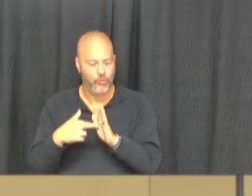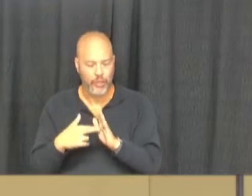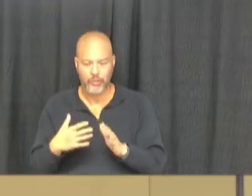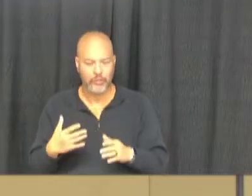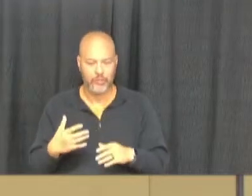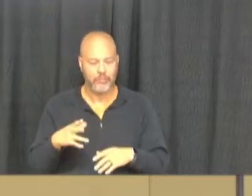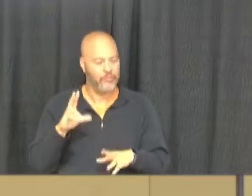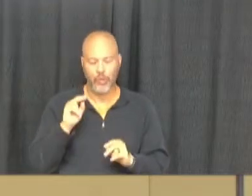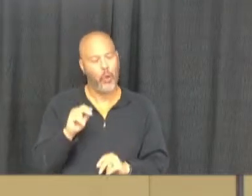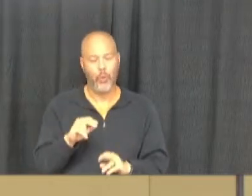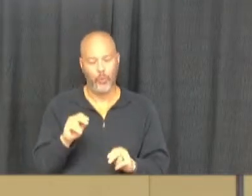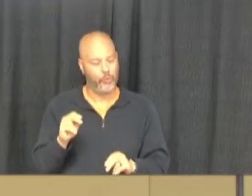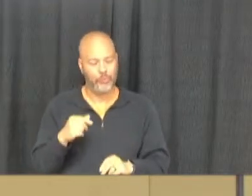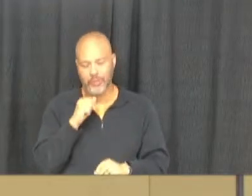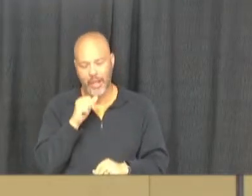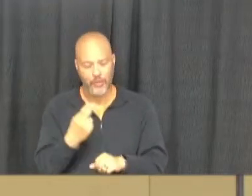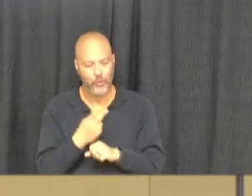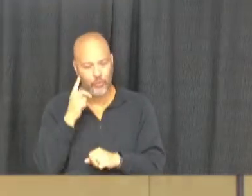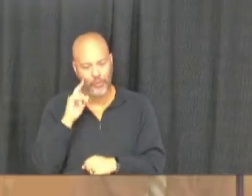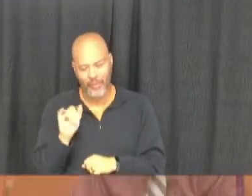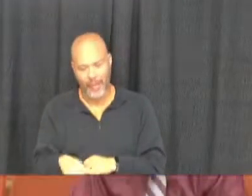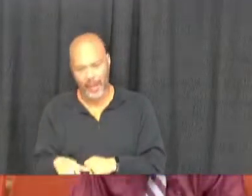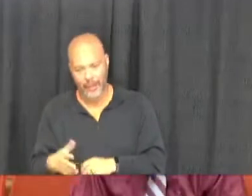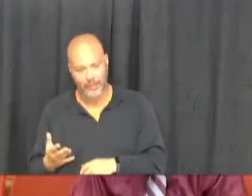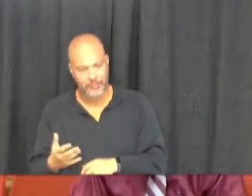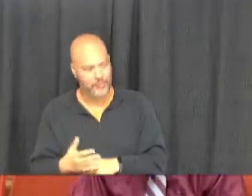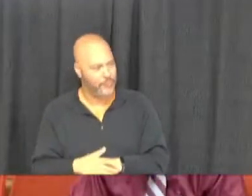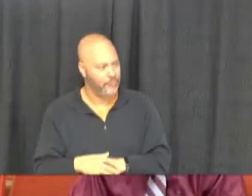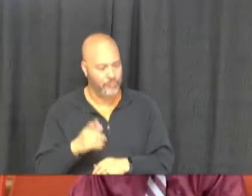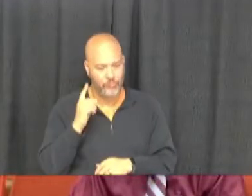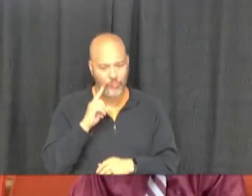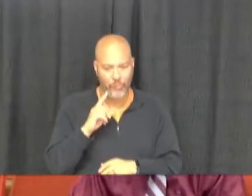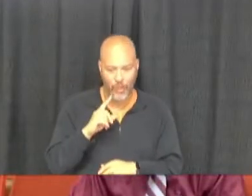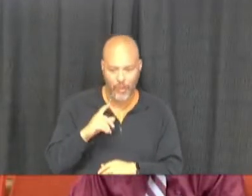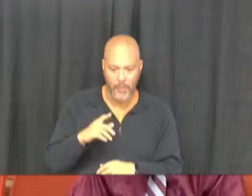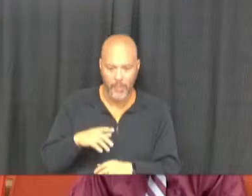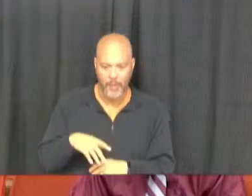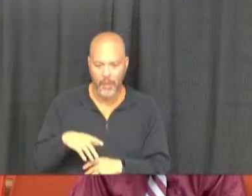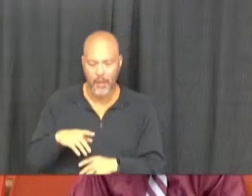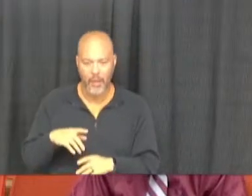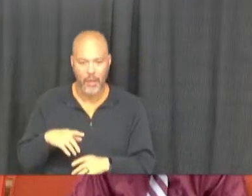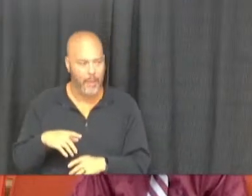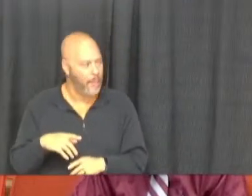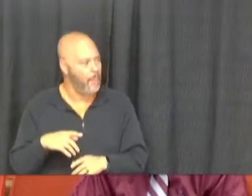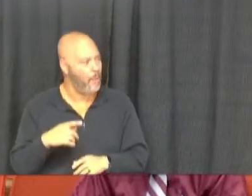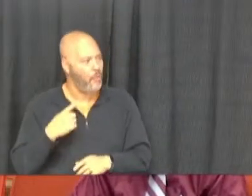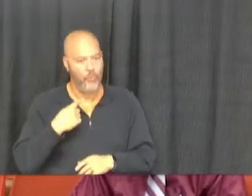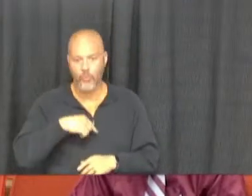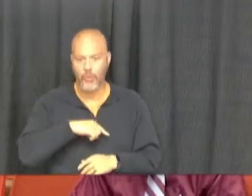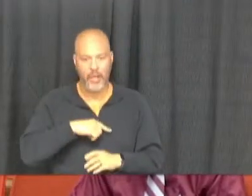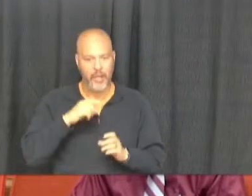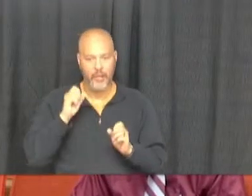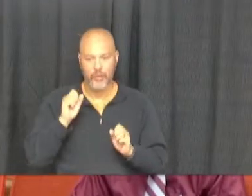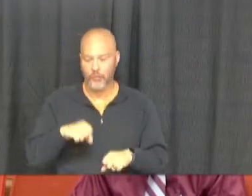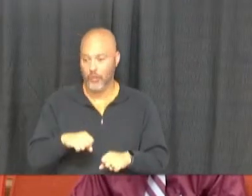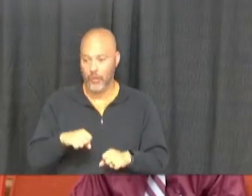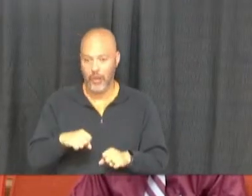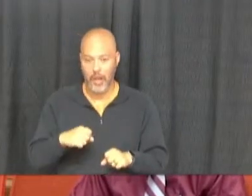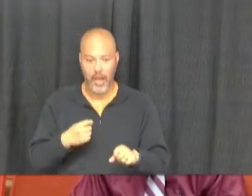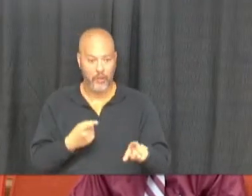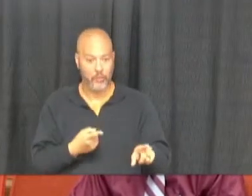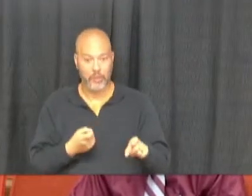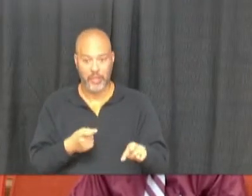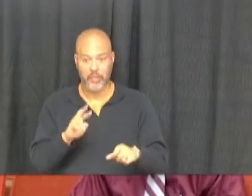No, this will not be used for minor traffic offenses. Folks, we could have invested in speed